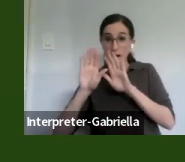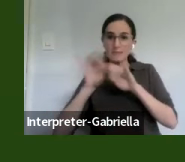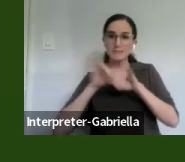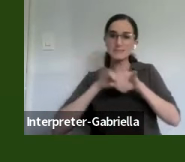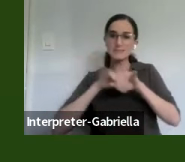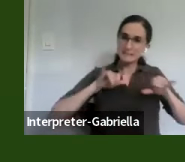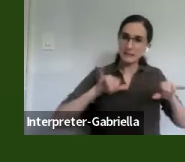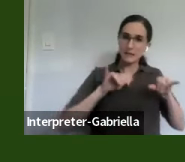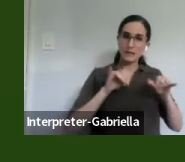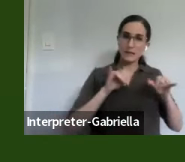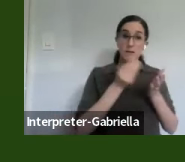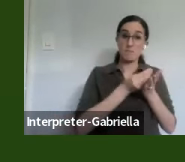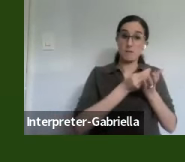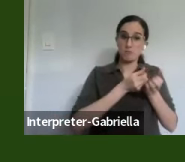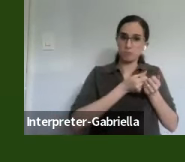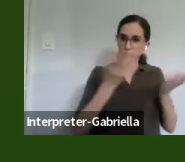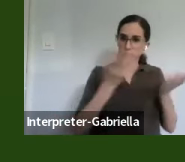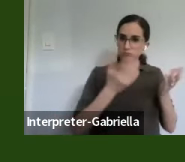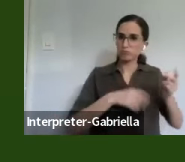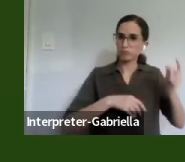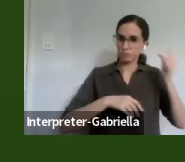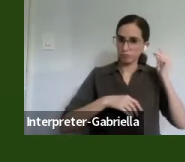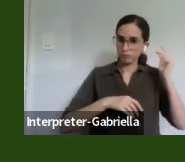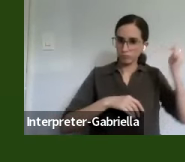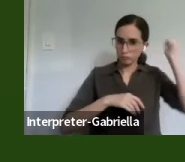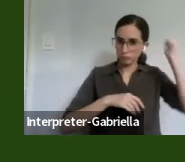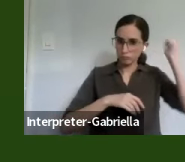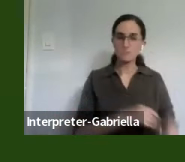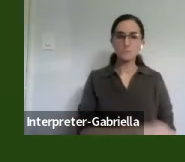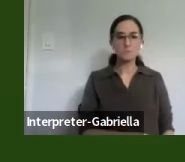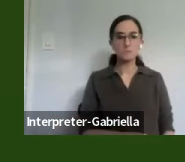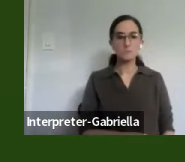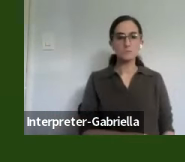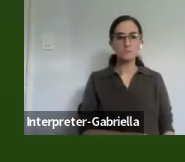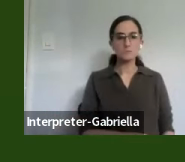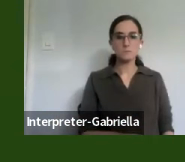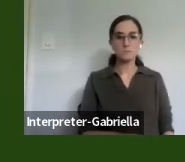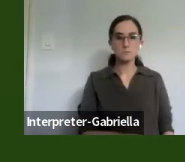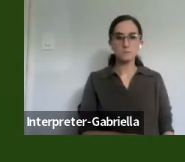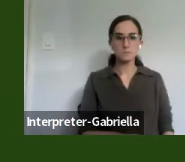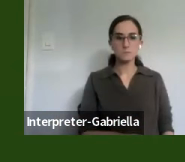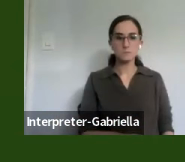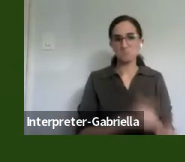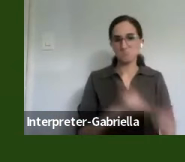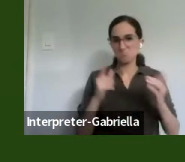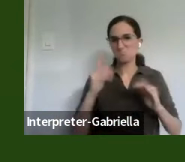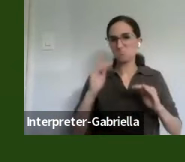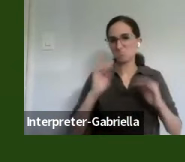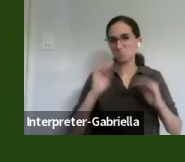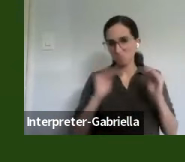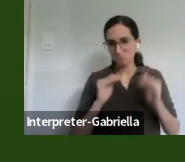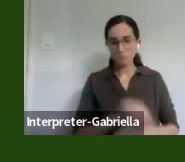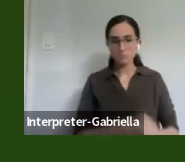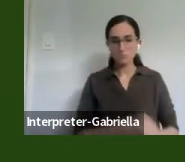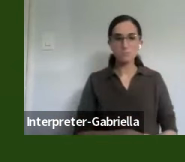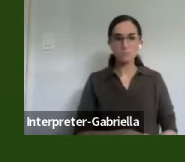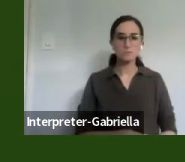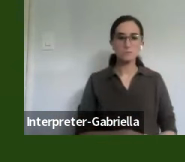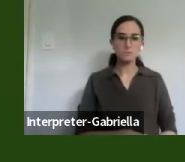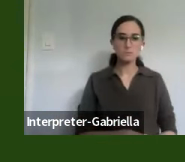equilibrio, donde lo que es ser transformativos como grupo colaborativo y poder hacer que el dinero